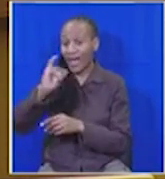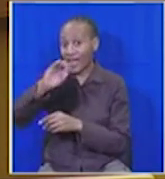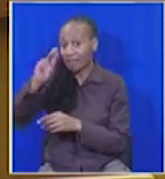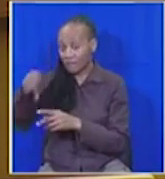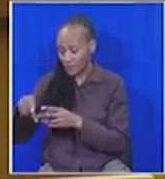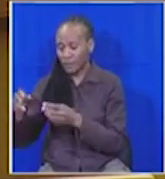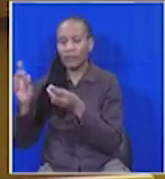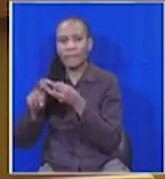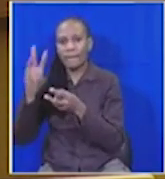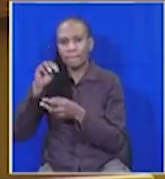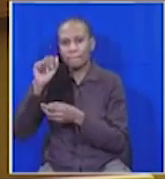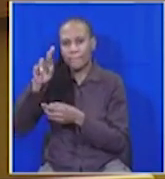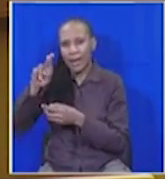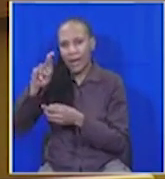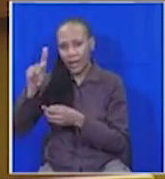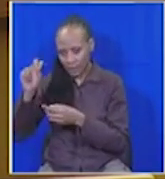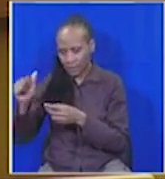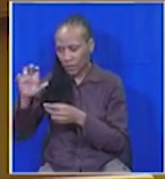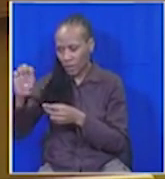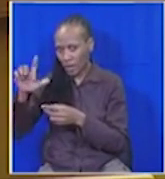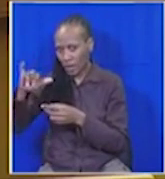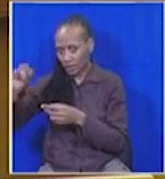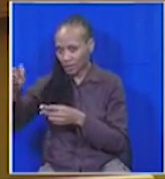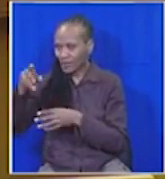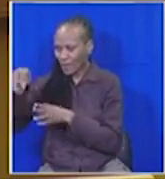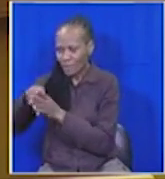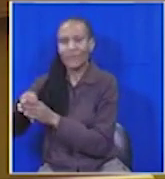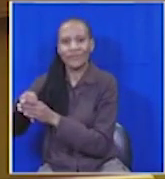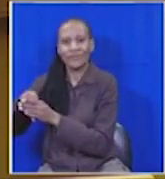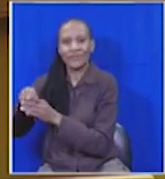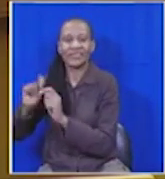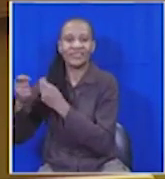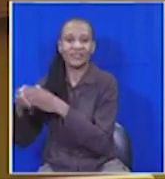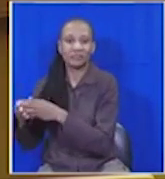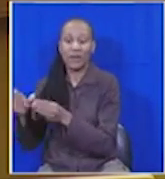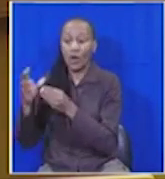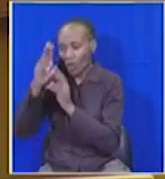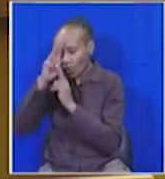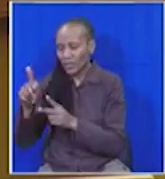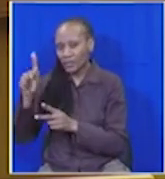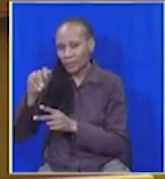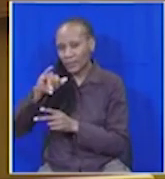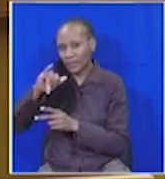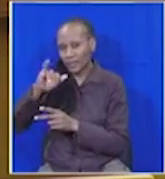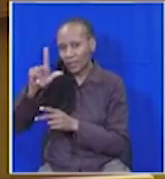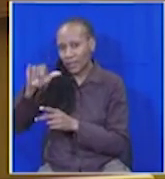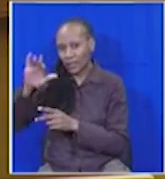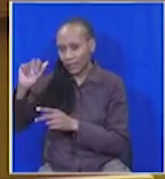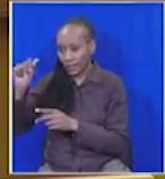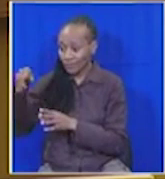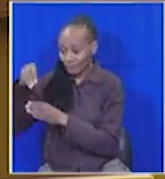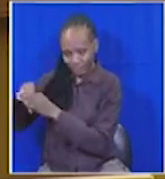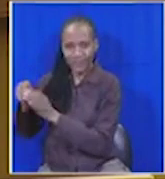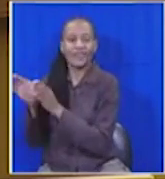Mike Ellis, who participated very extensively. Honourable Callion is not here today, but she was part of that